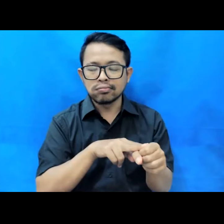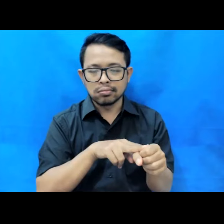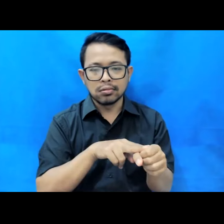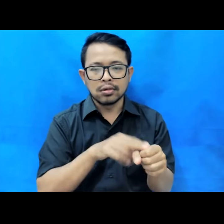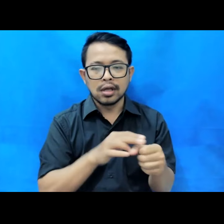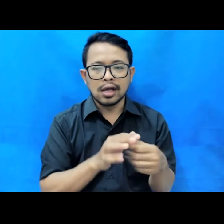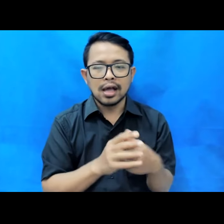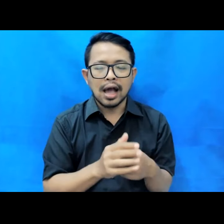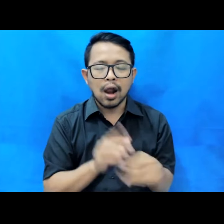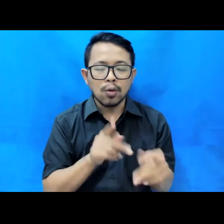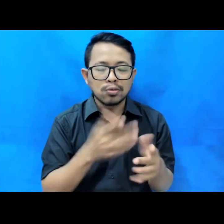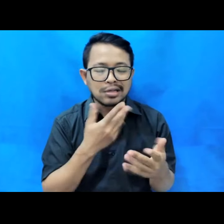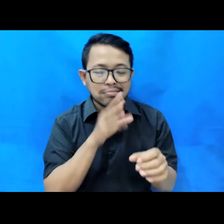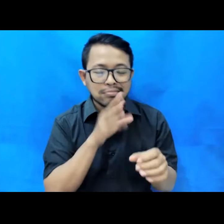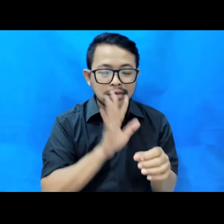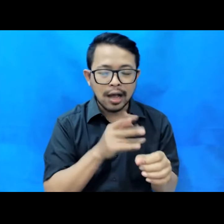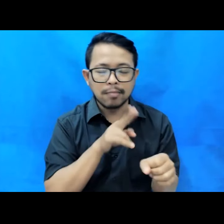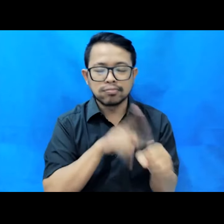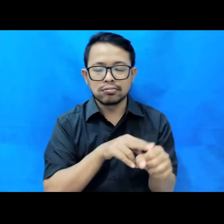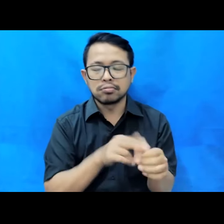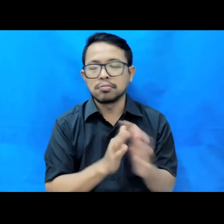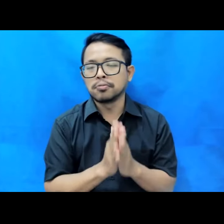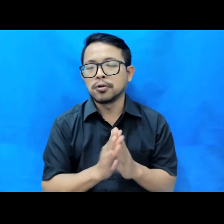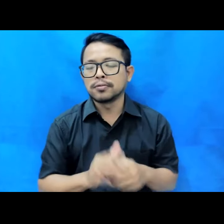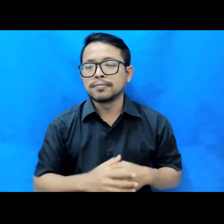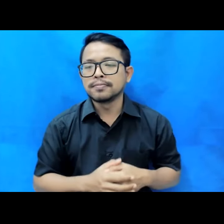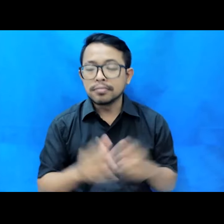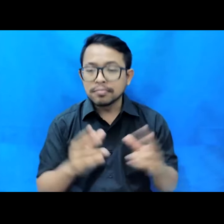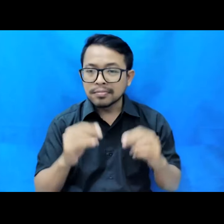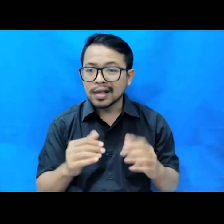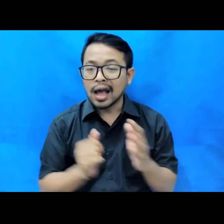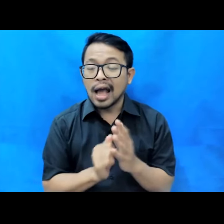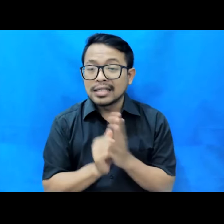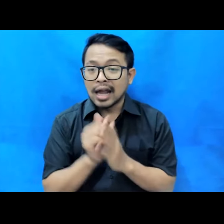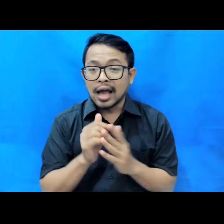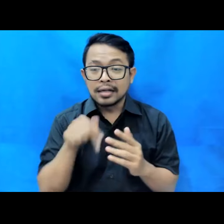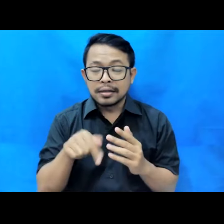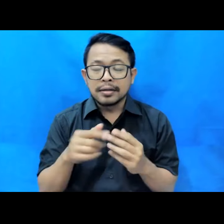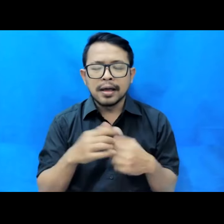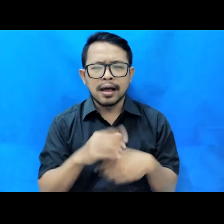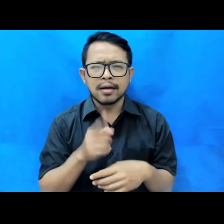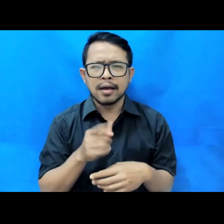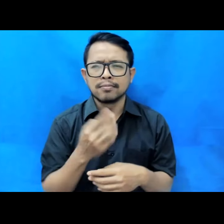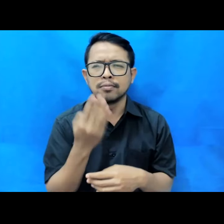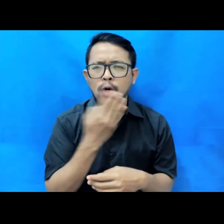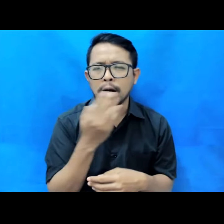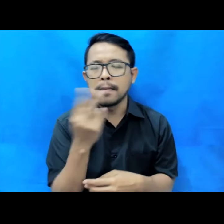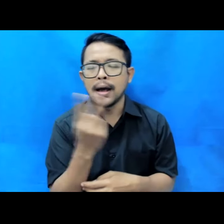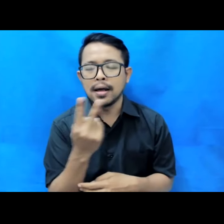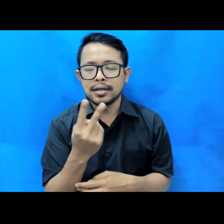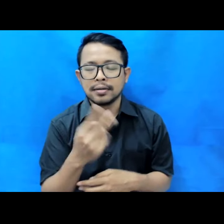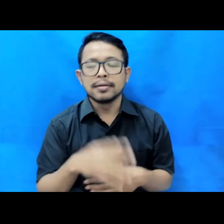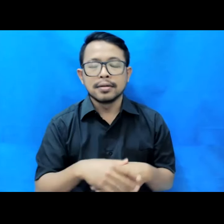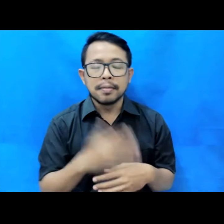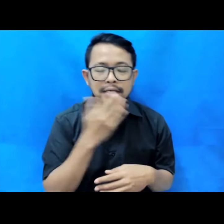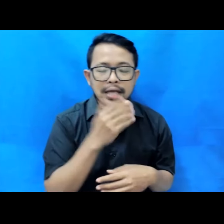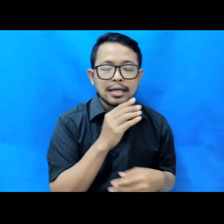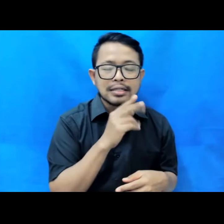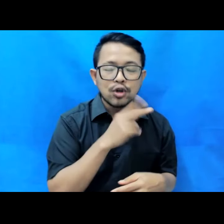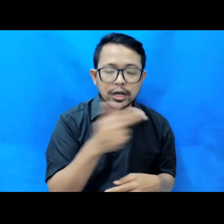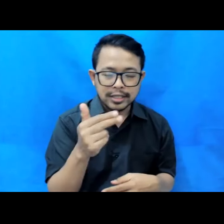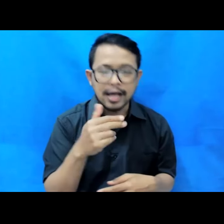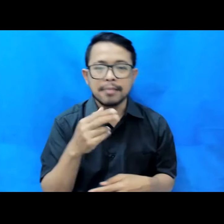to mute your microphone when you are not talking. And next, this event will be held in Indonesian, will be conducted in Indonesian,